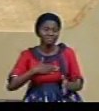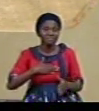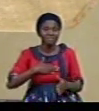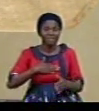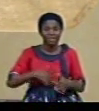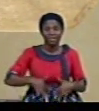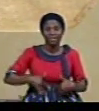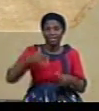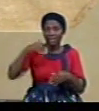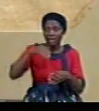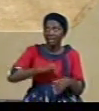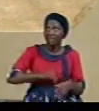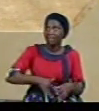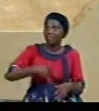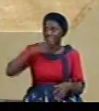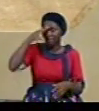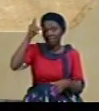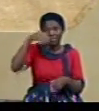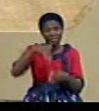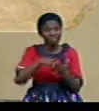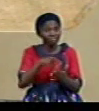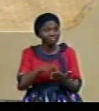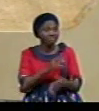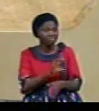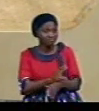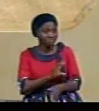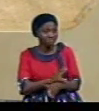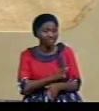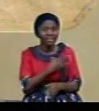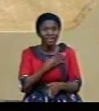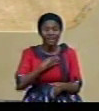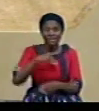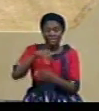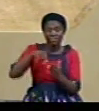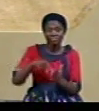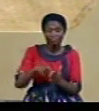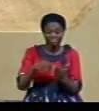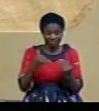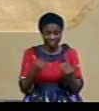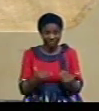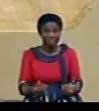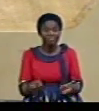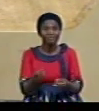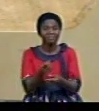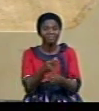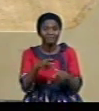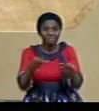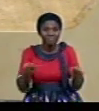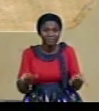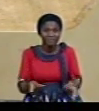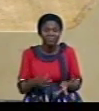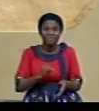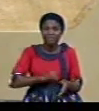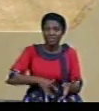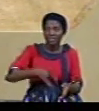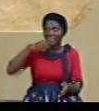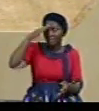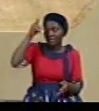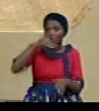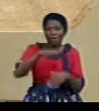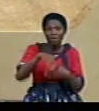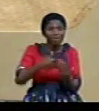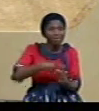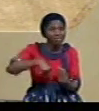church I feel him in this place I see him Allah all over me